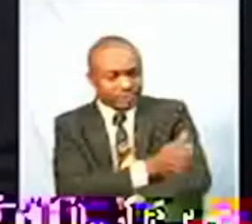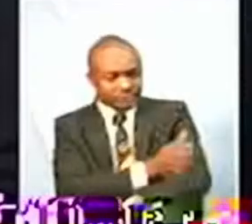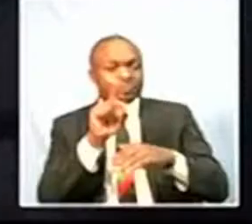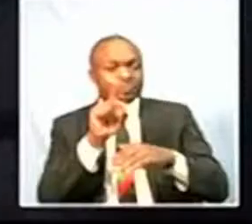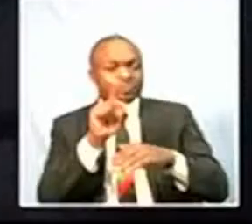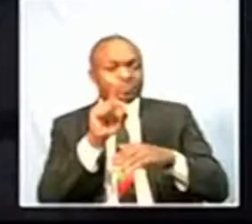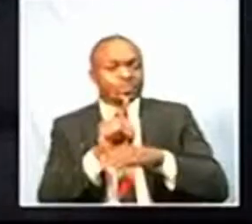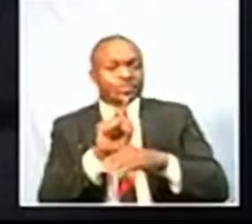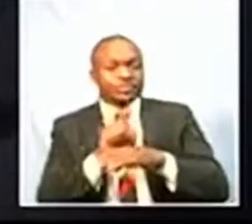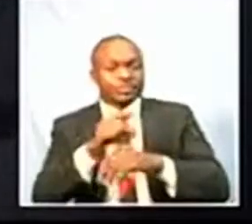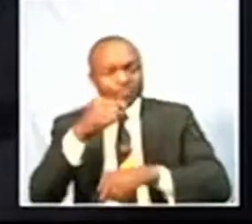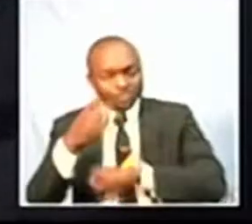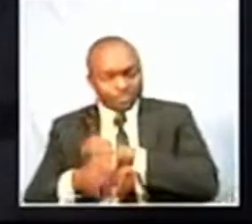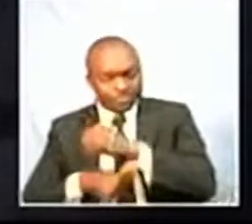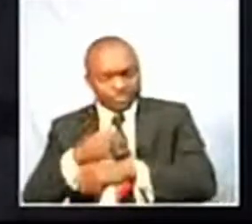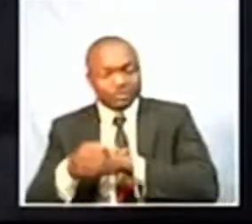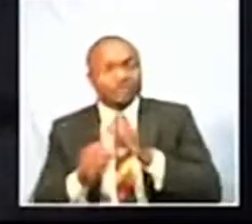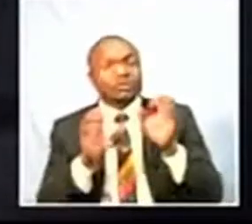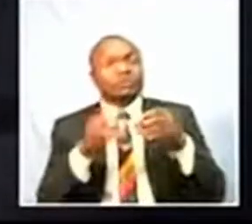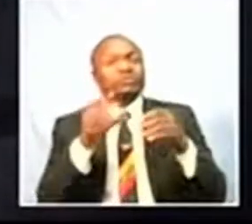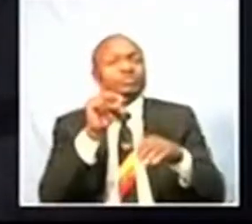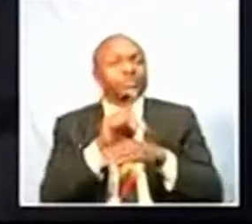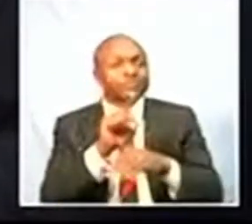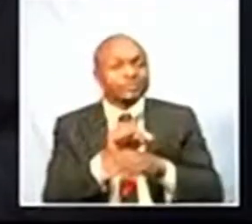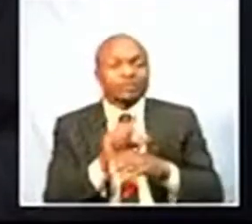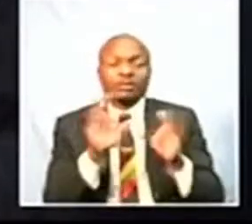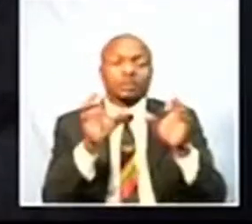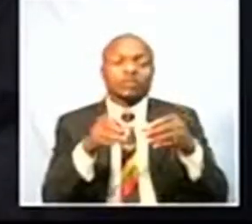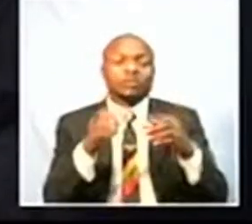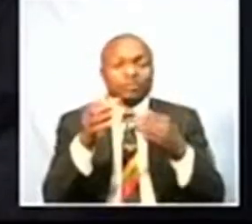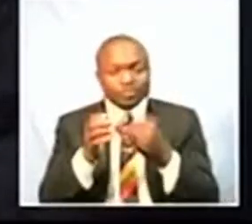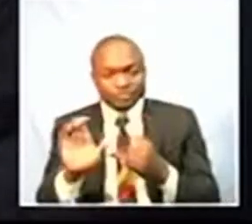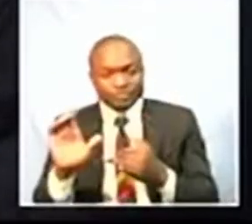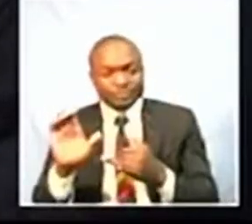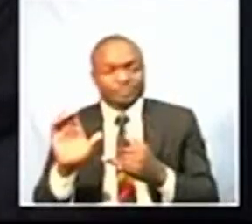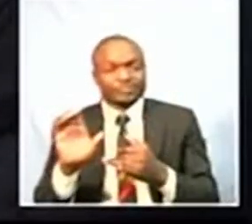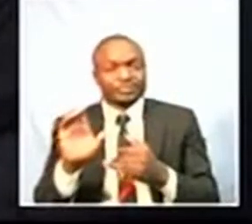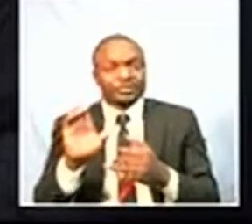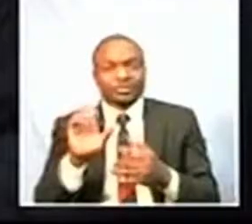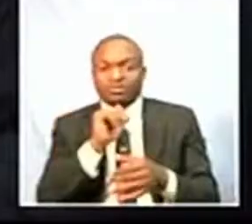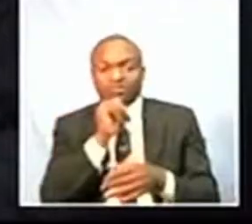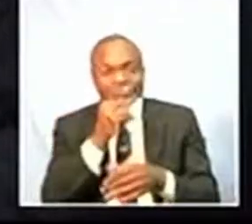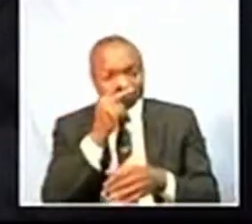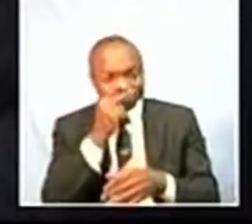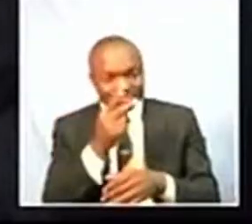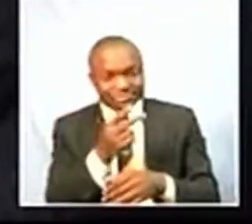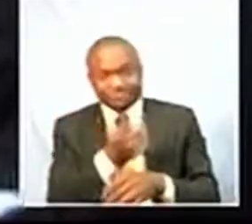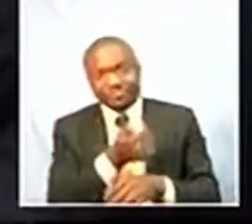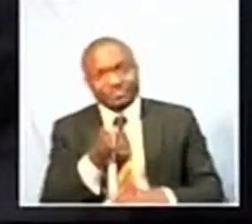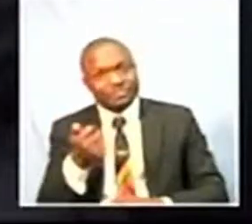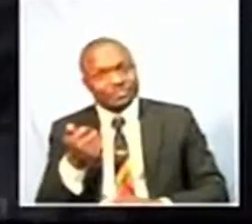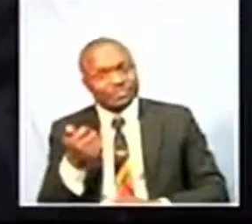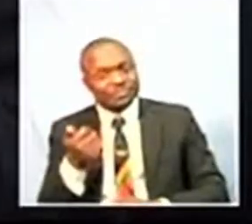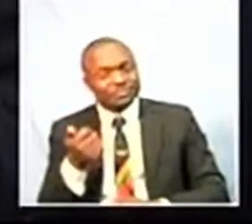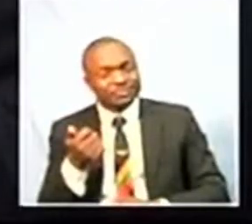projects suffered, maybe community project, community component, or something like this, because we don't see any